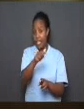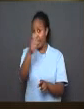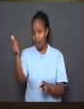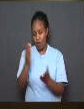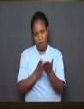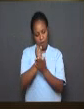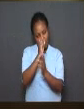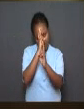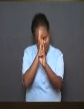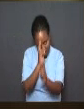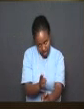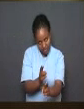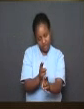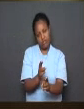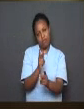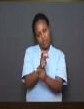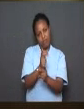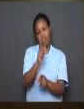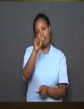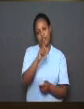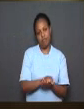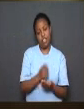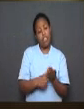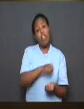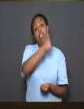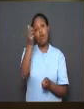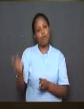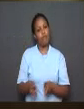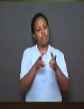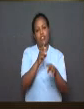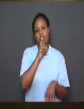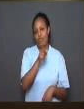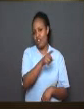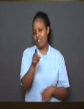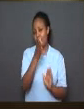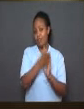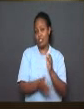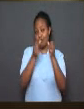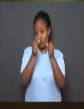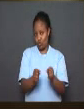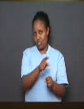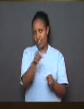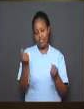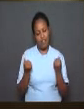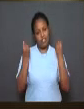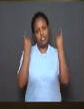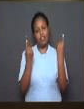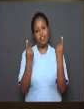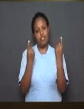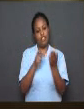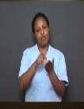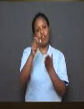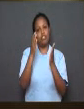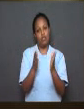the rights of others. This is another way that you can apply your